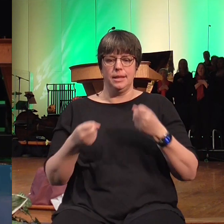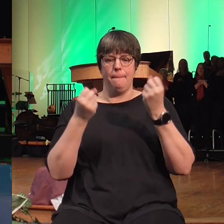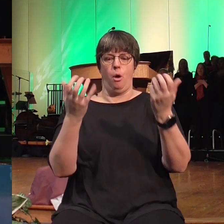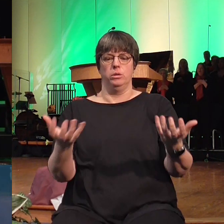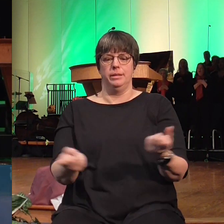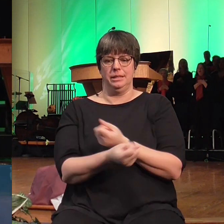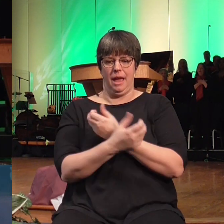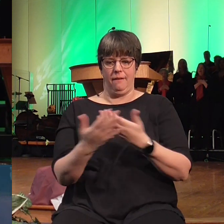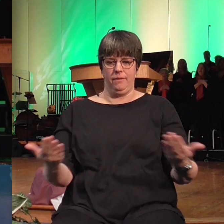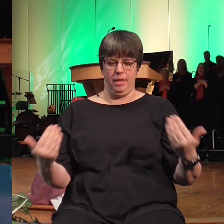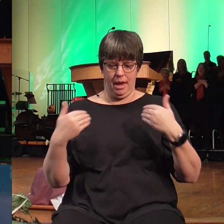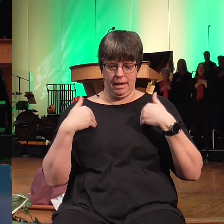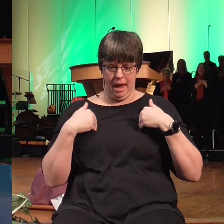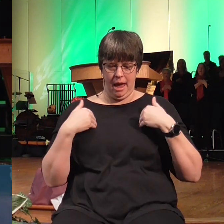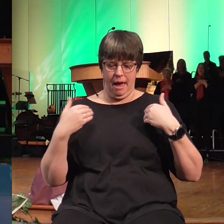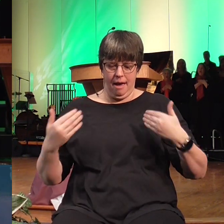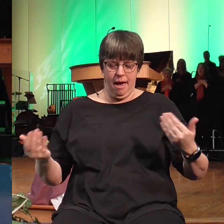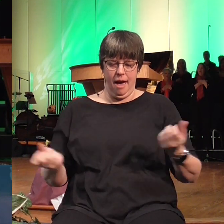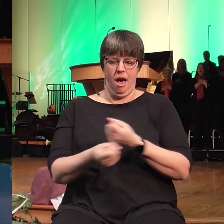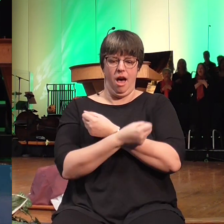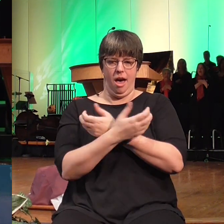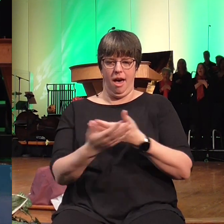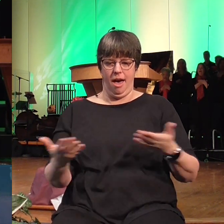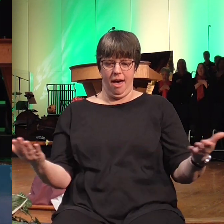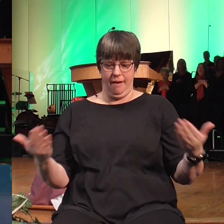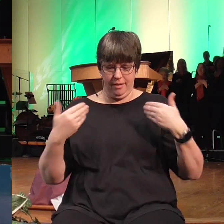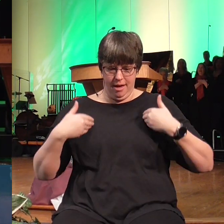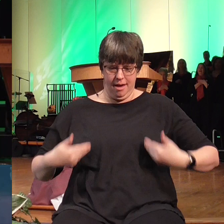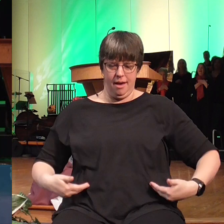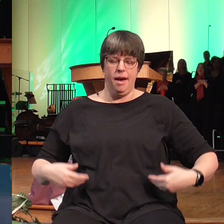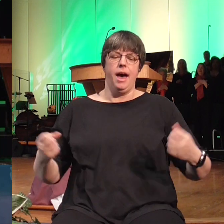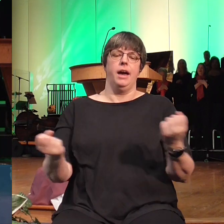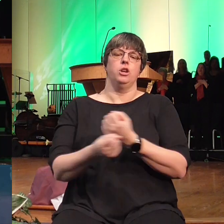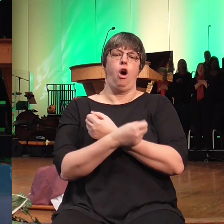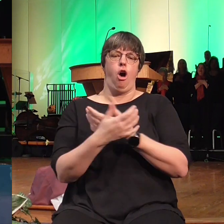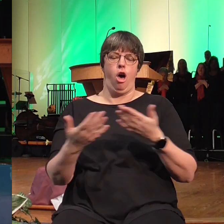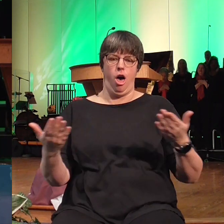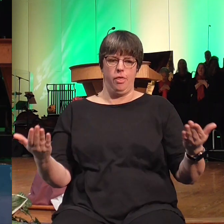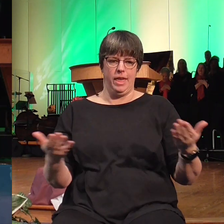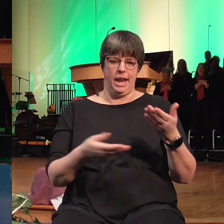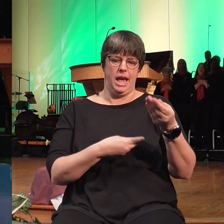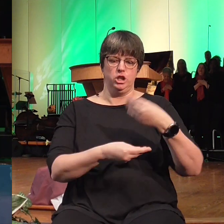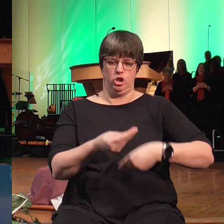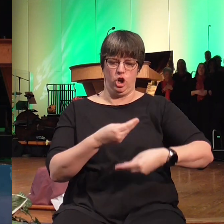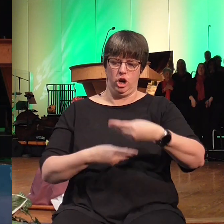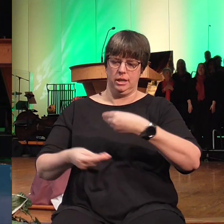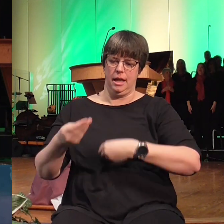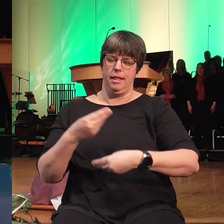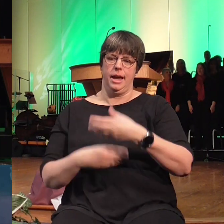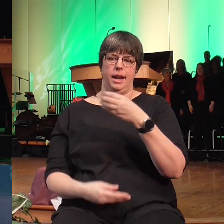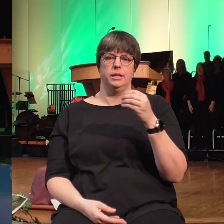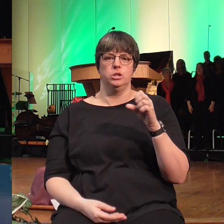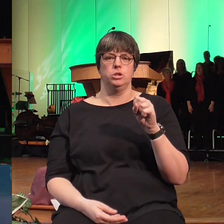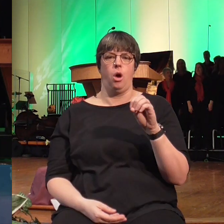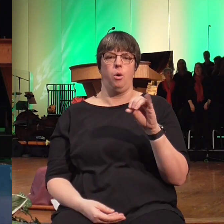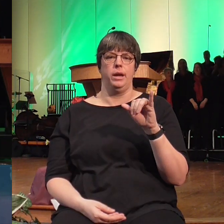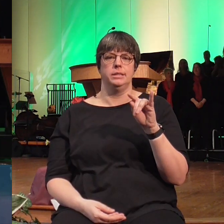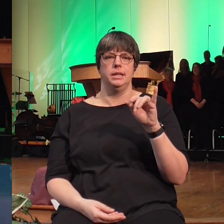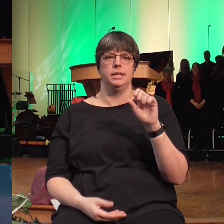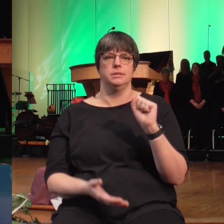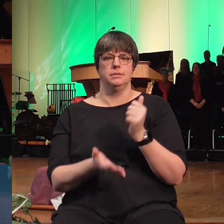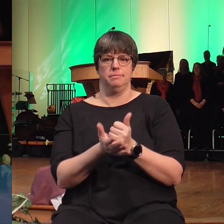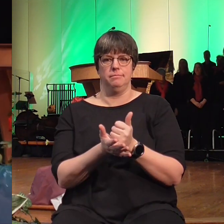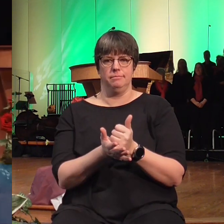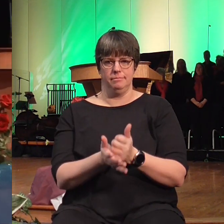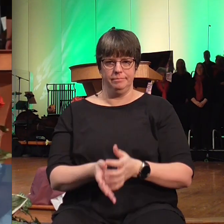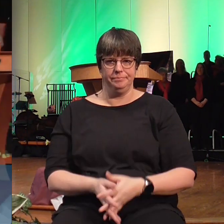and multiplies all that I am, all that I have, and all that I circulate. And so it is.